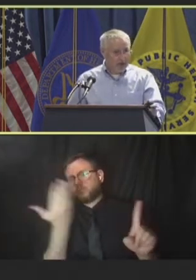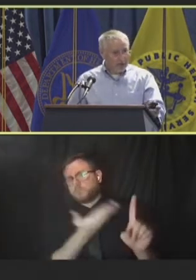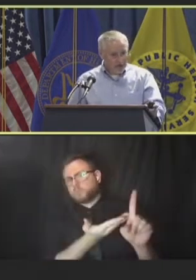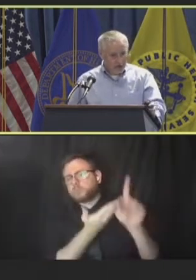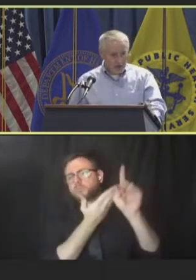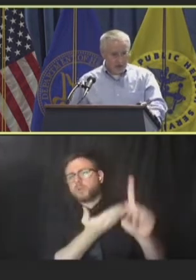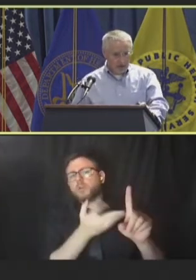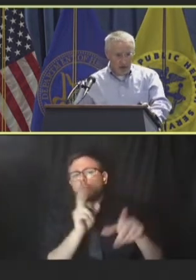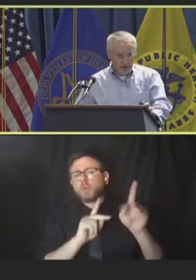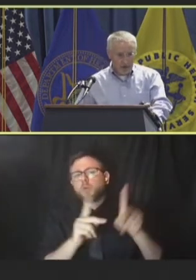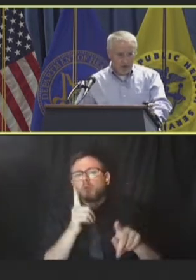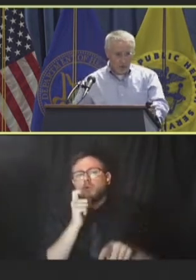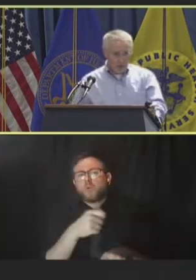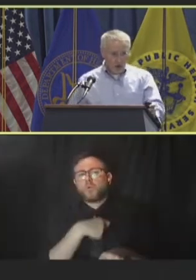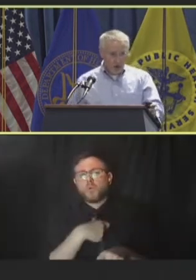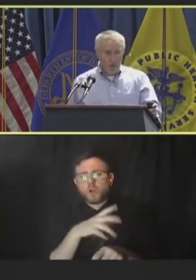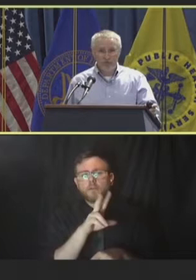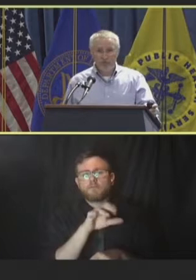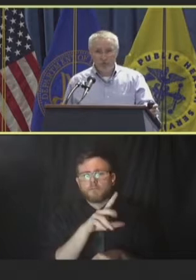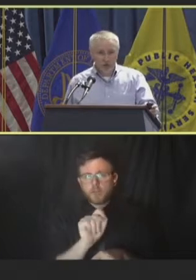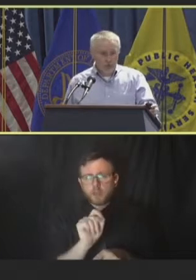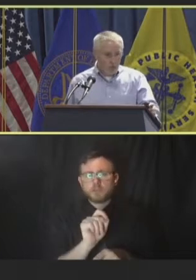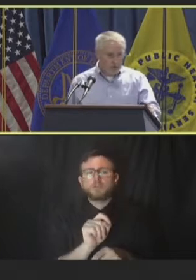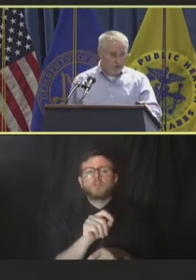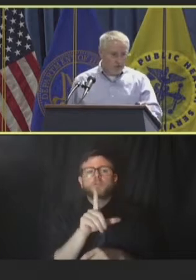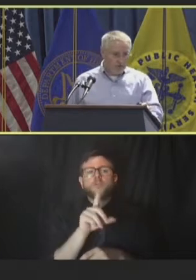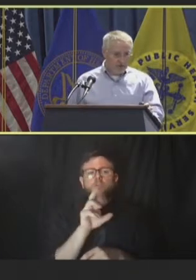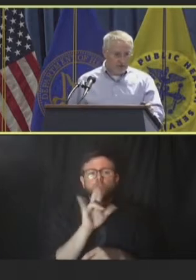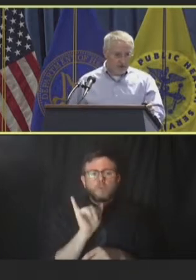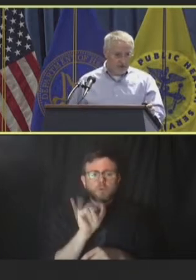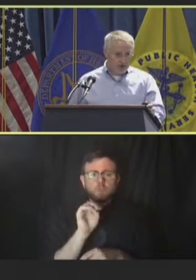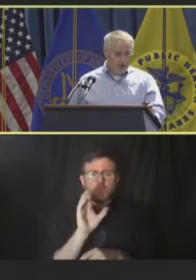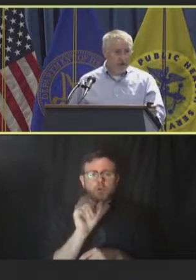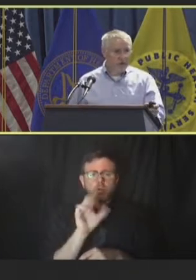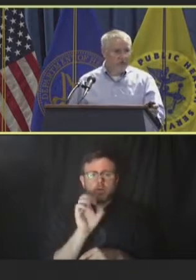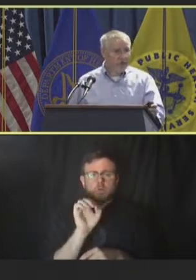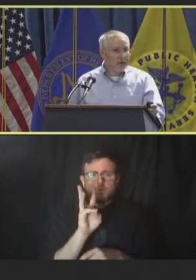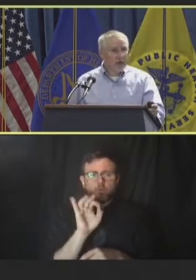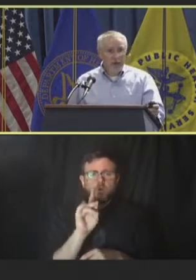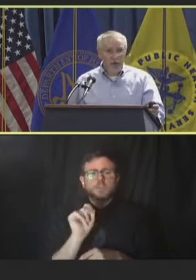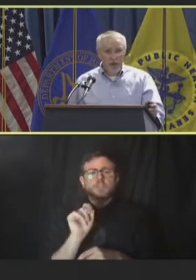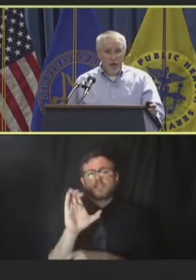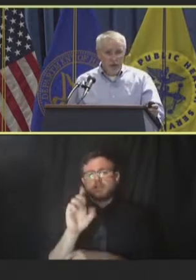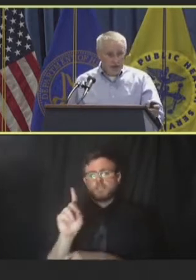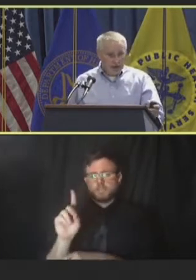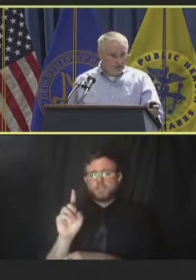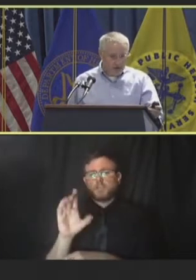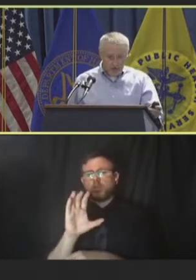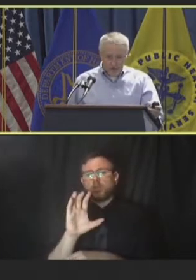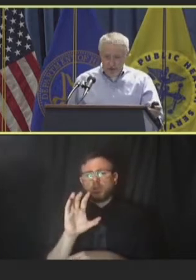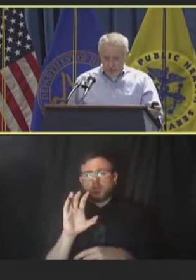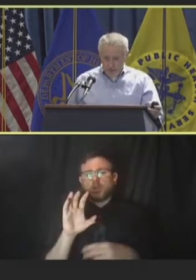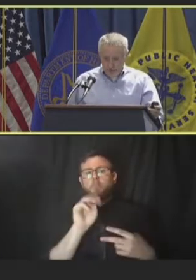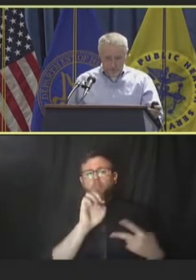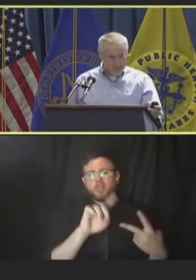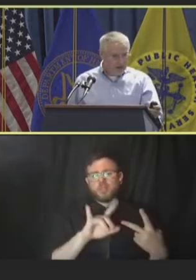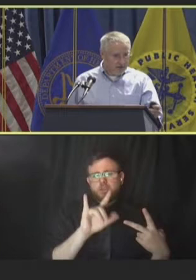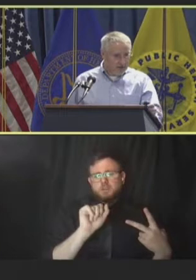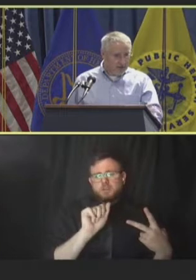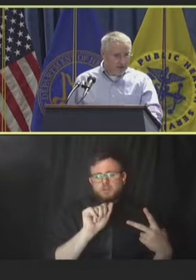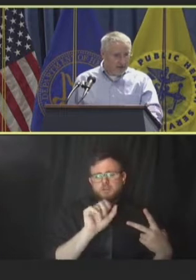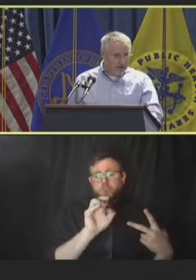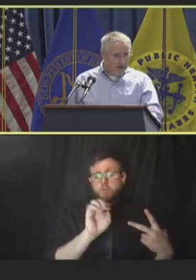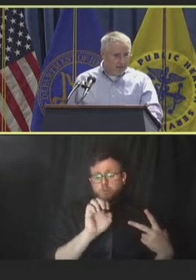I particularly want to acknowledge Lori Markowitz and Melinda Wharton, who are the CDC co-leads, and I will